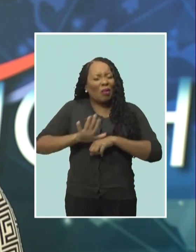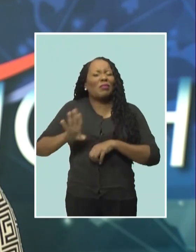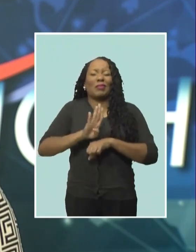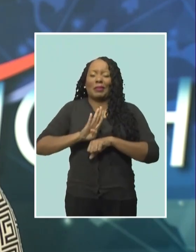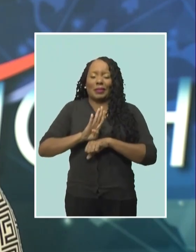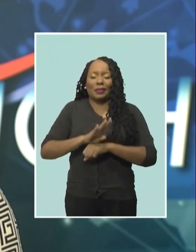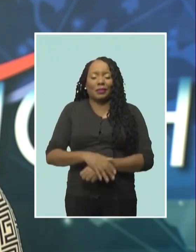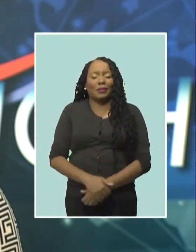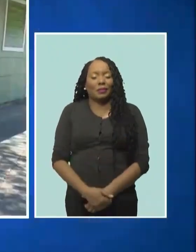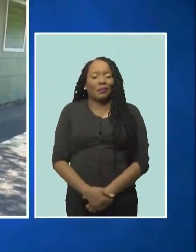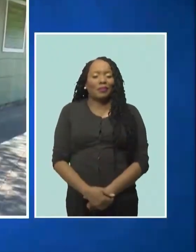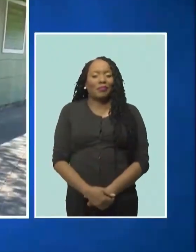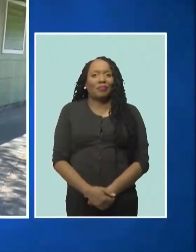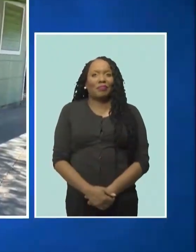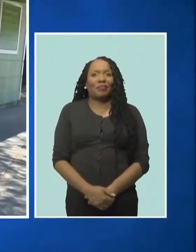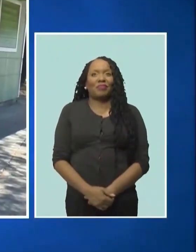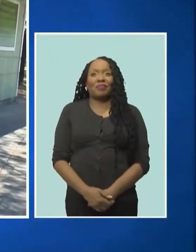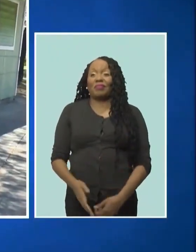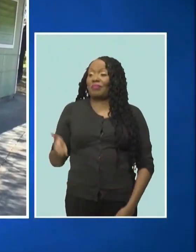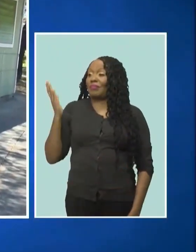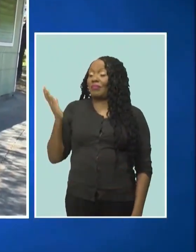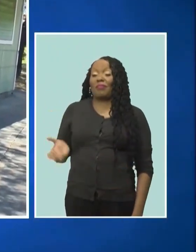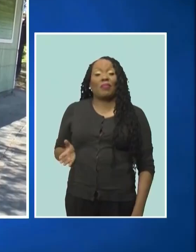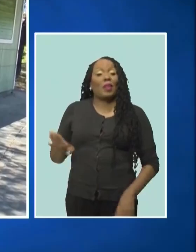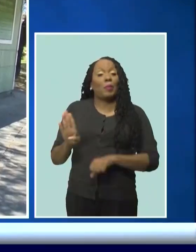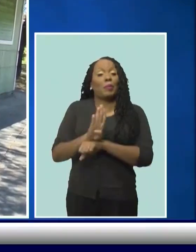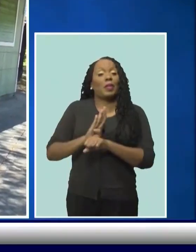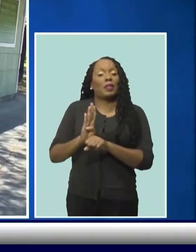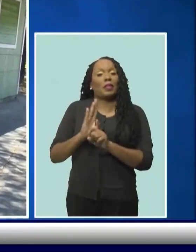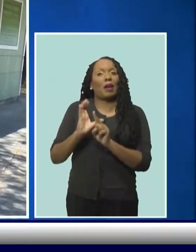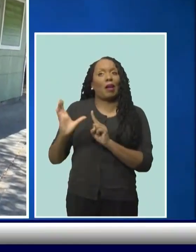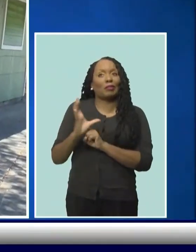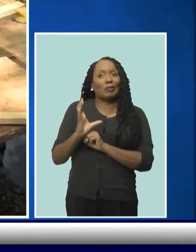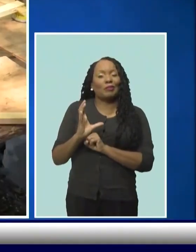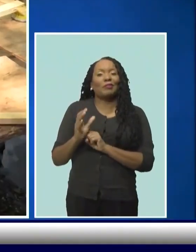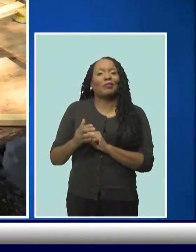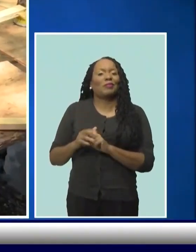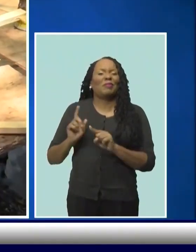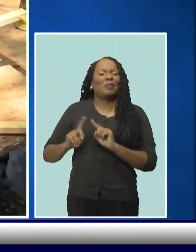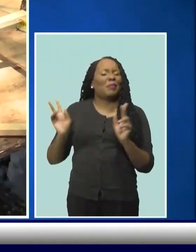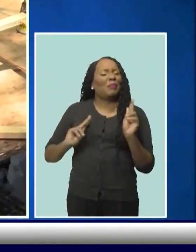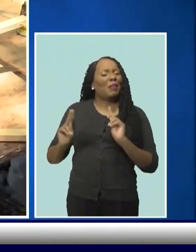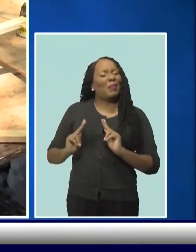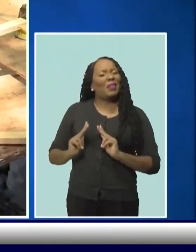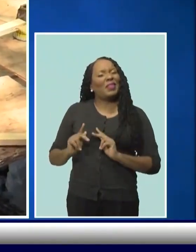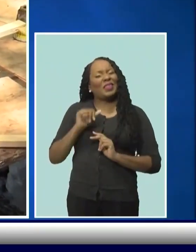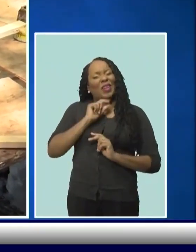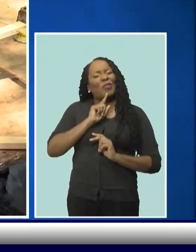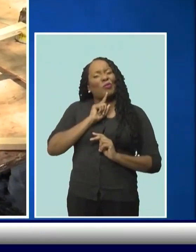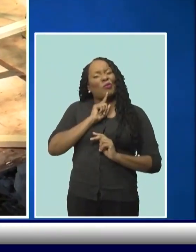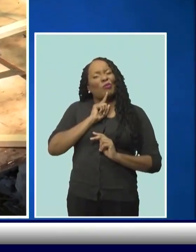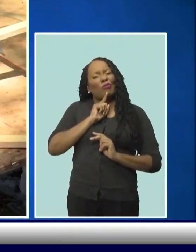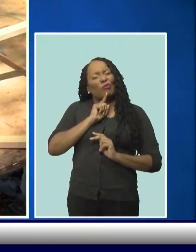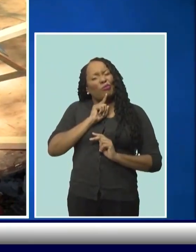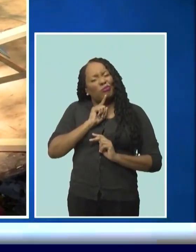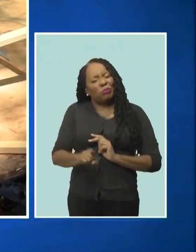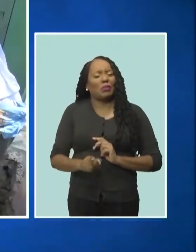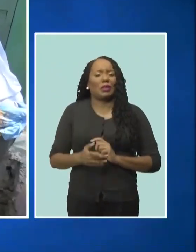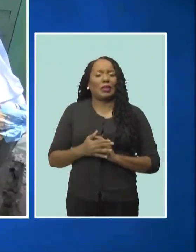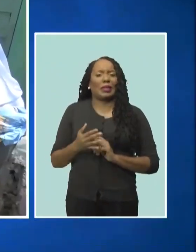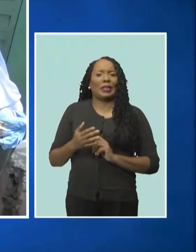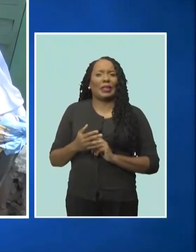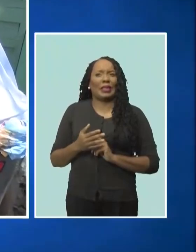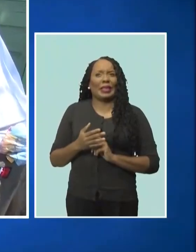report. This is a Bajan tradition people don't engage in as much nowadays as in the past. Veteran